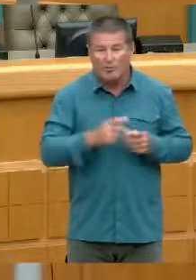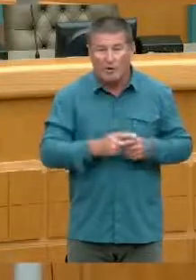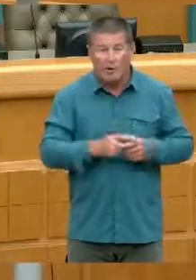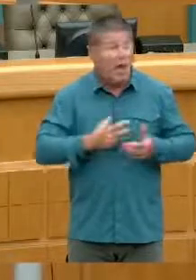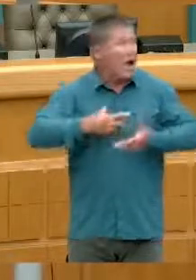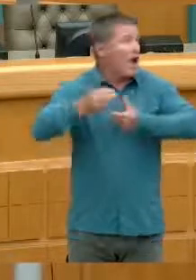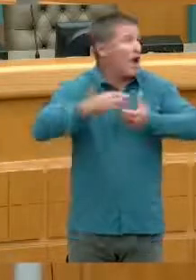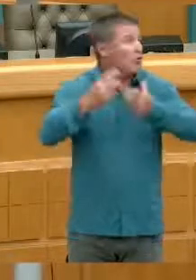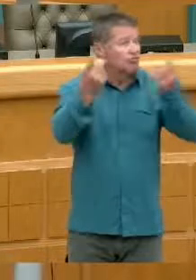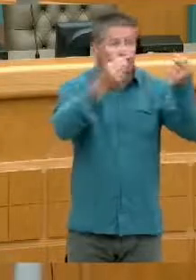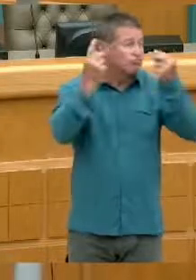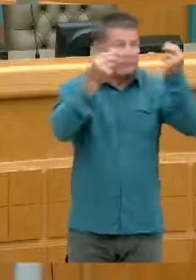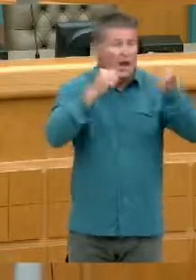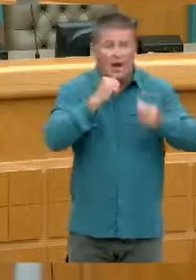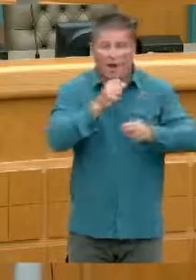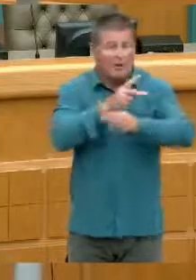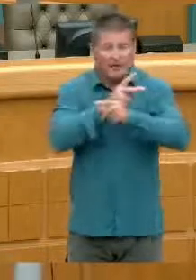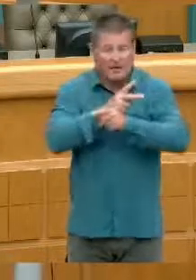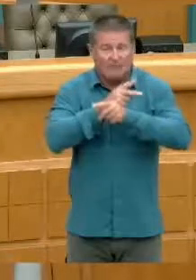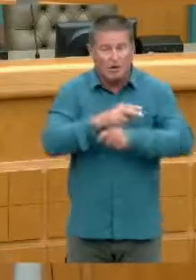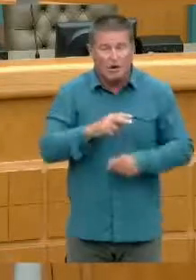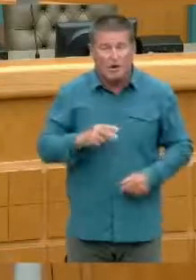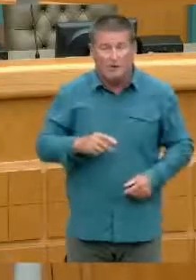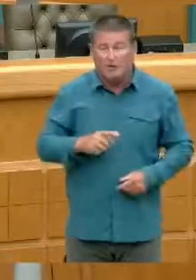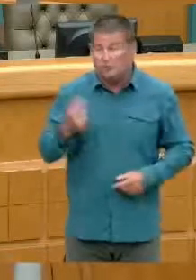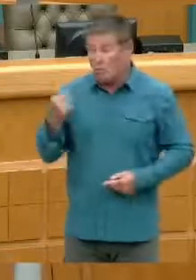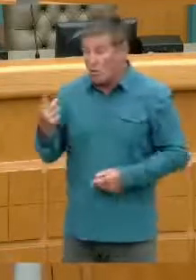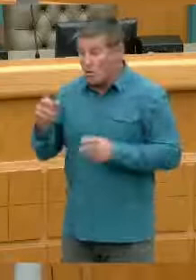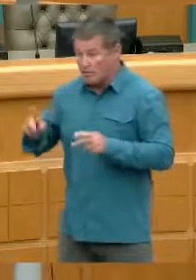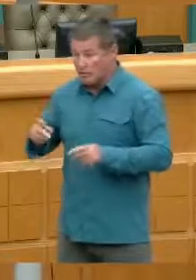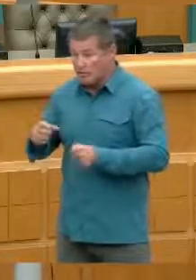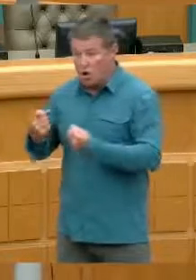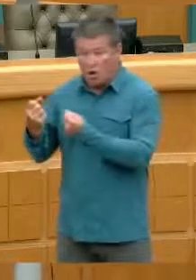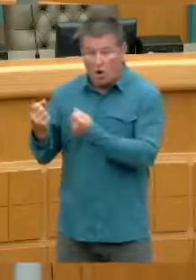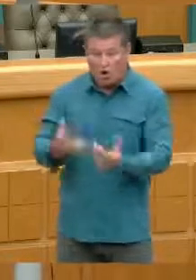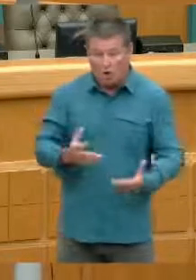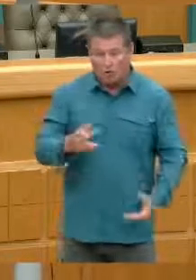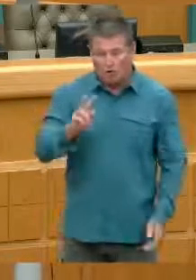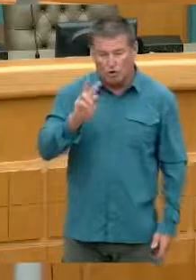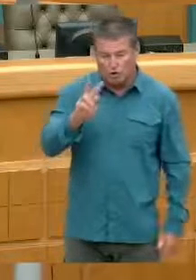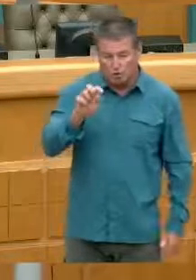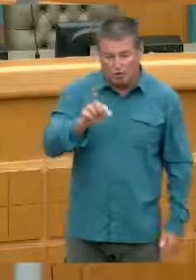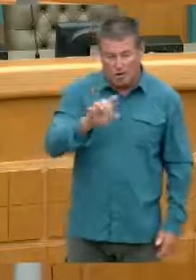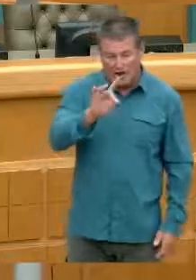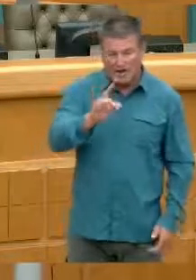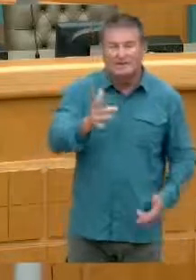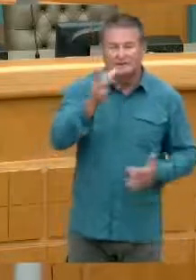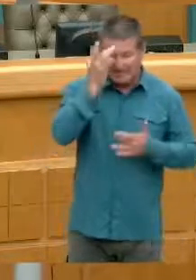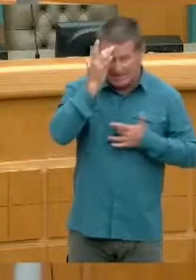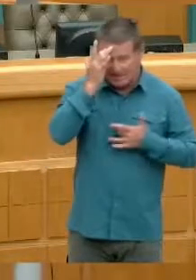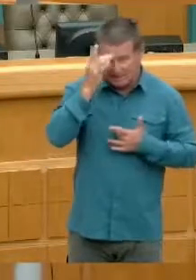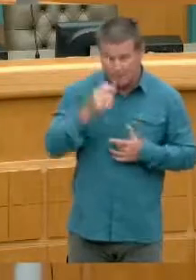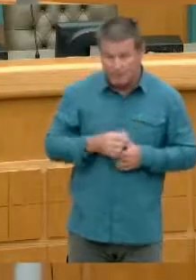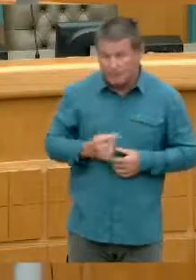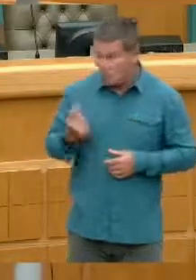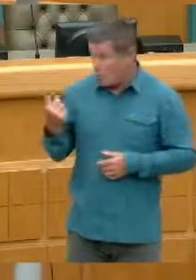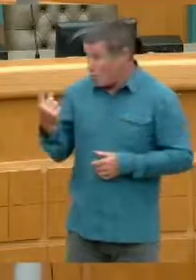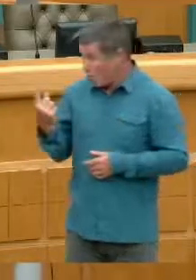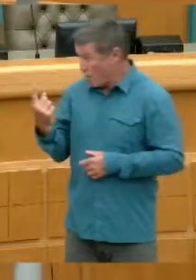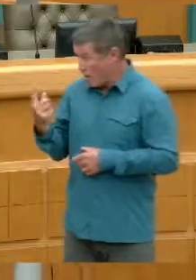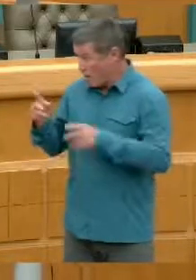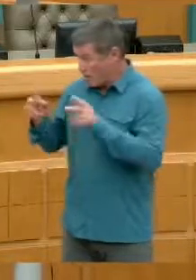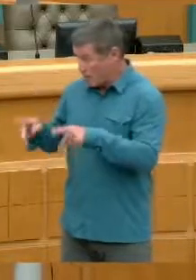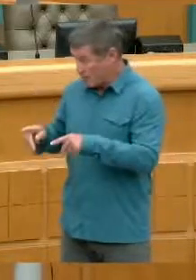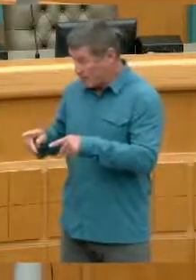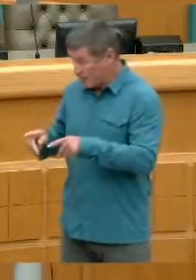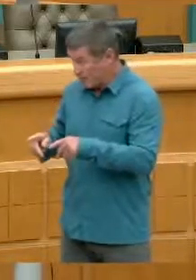above, that's when we're at 2.8. And the way this works is that if you start with one person that's infected within a